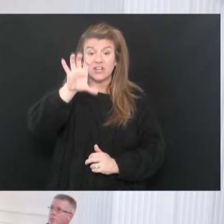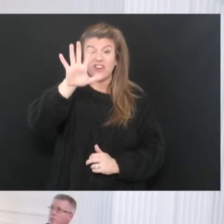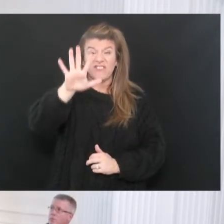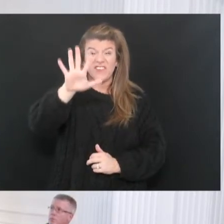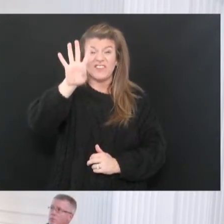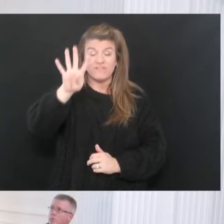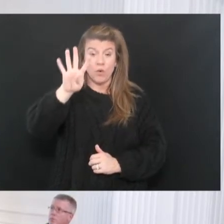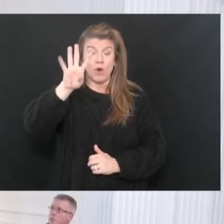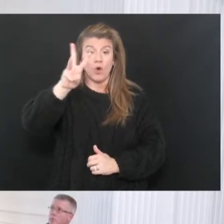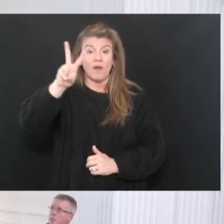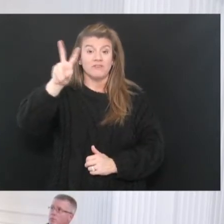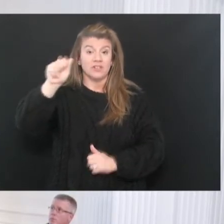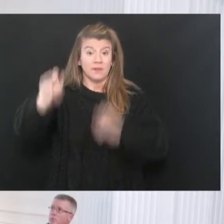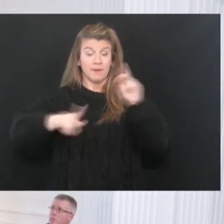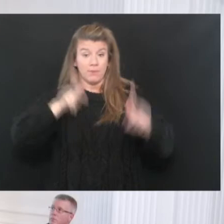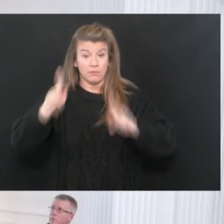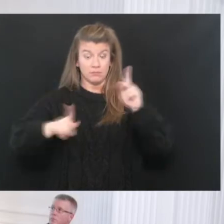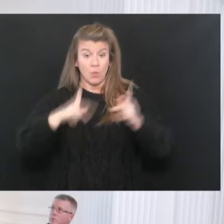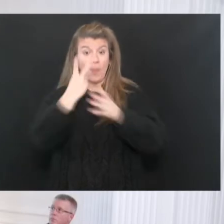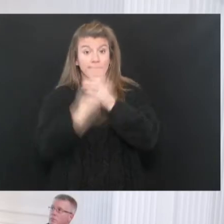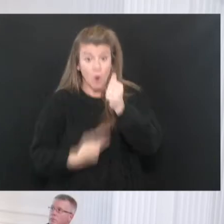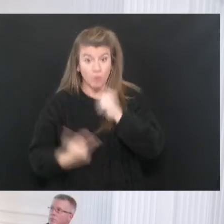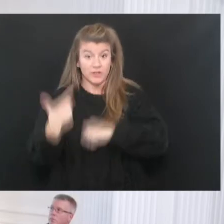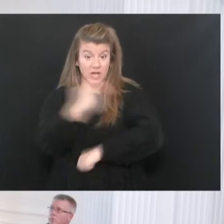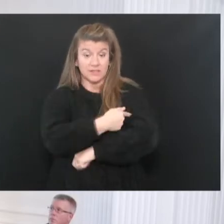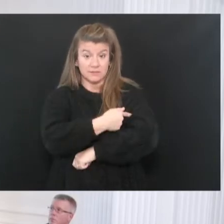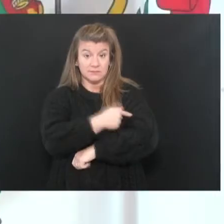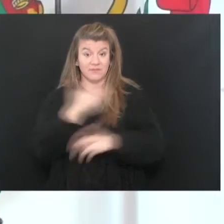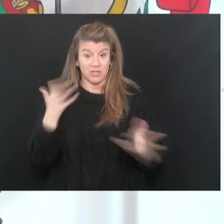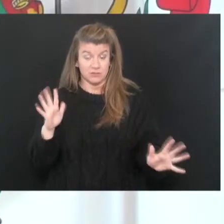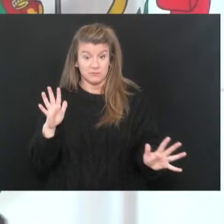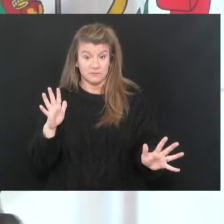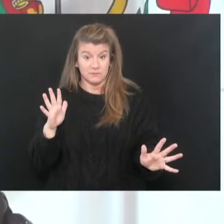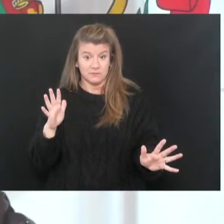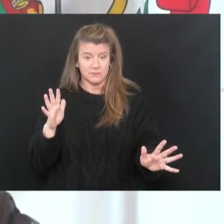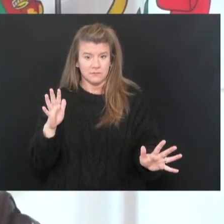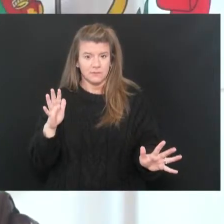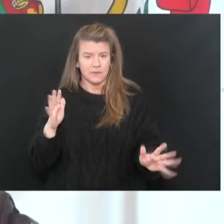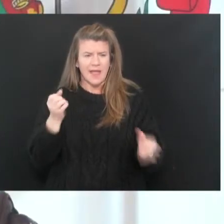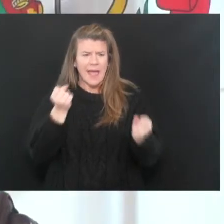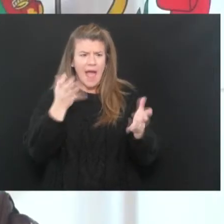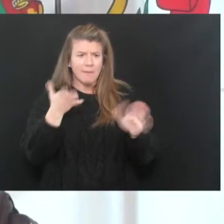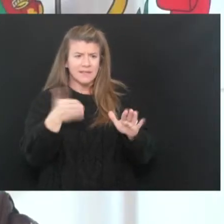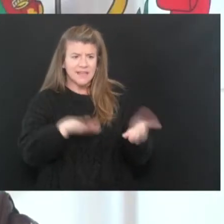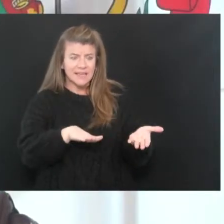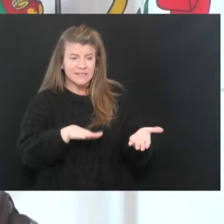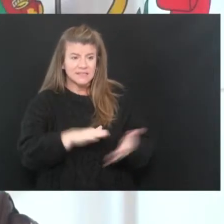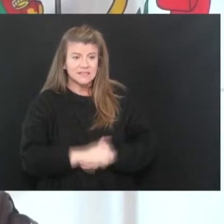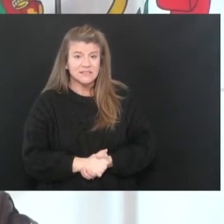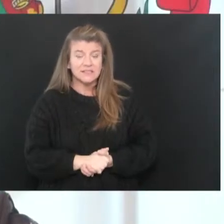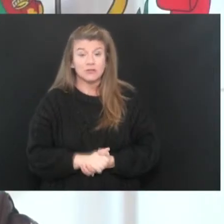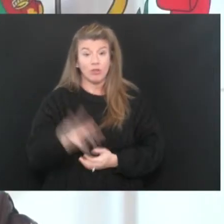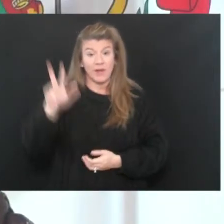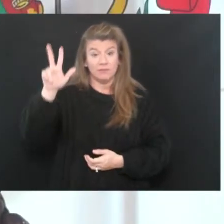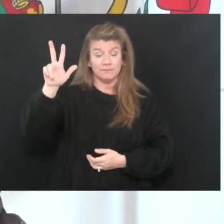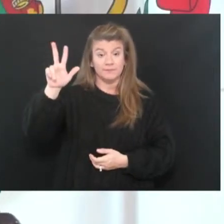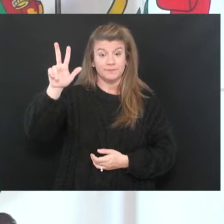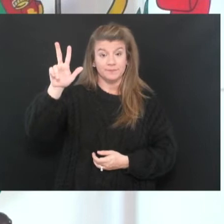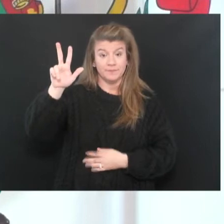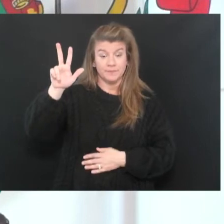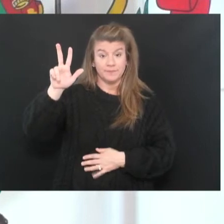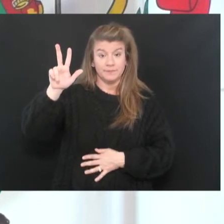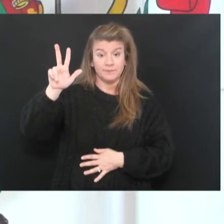543,654 West Virginians with both shots. And how many did you say has died? 3.